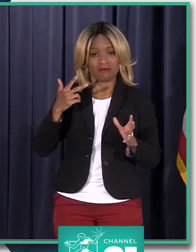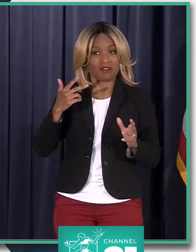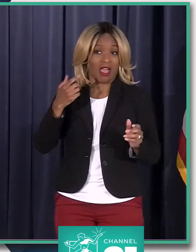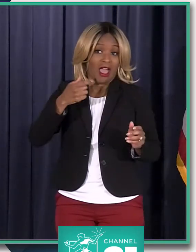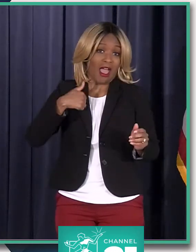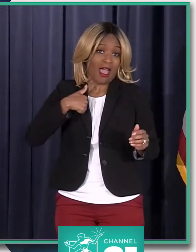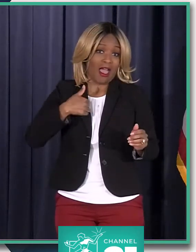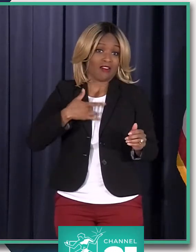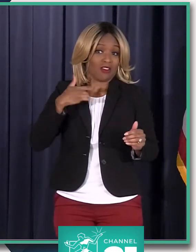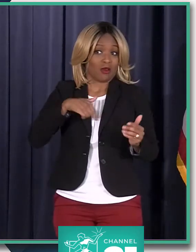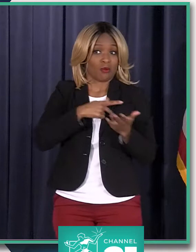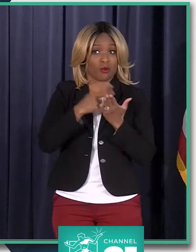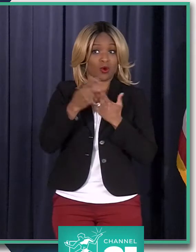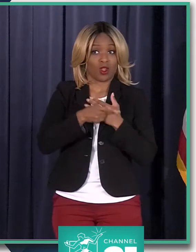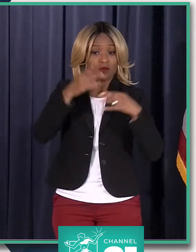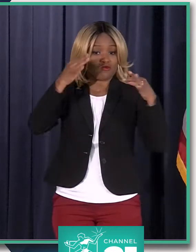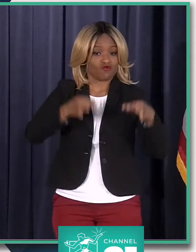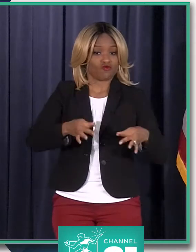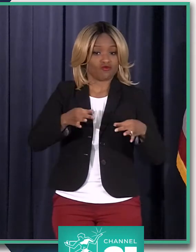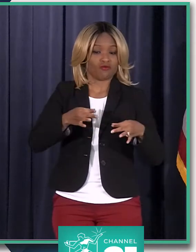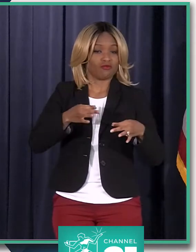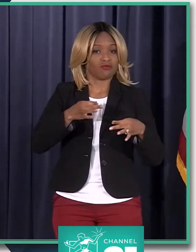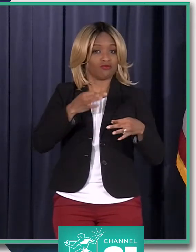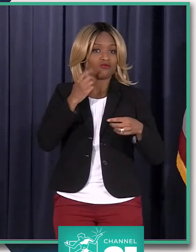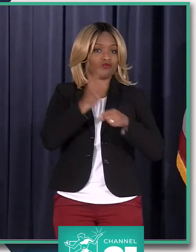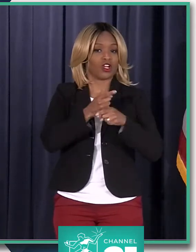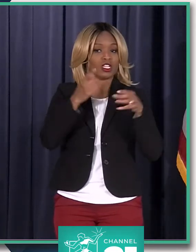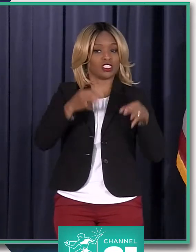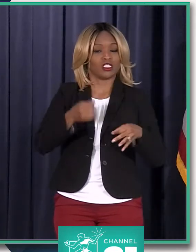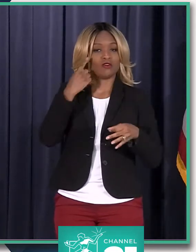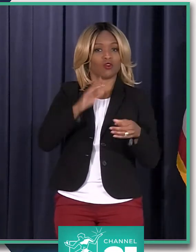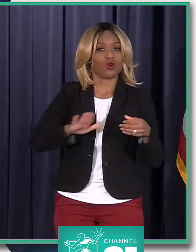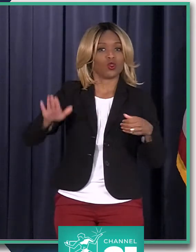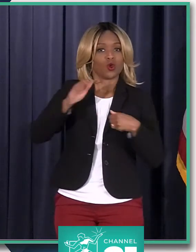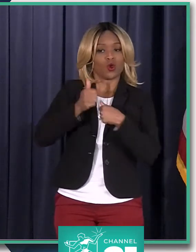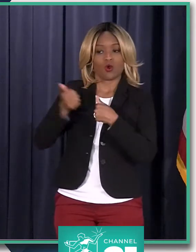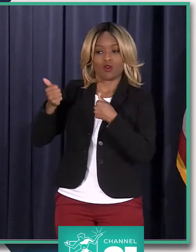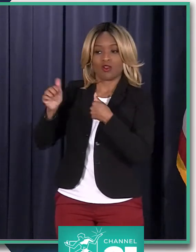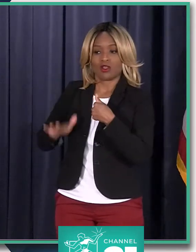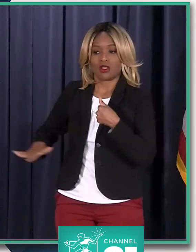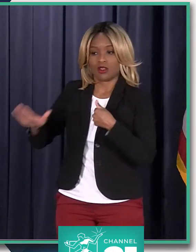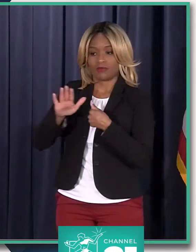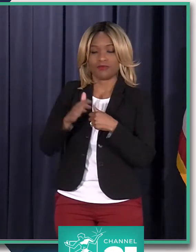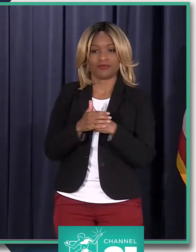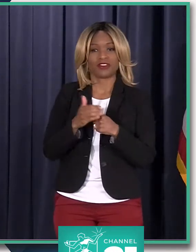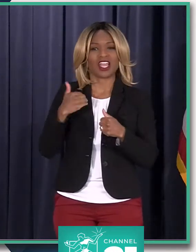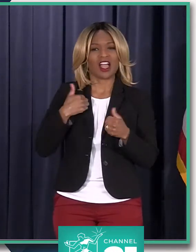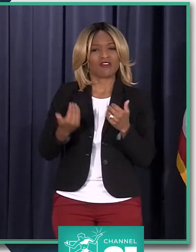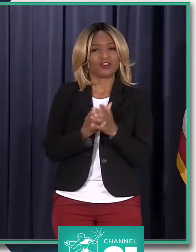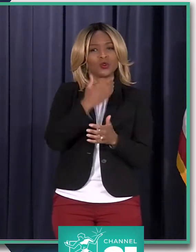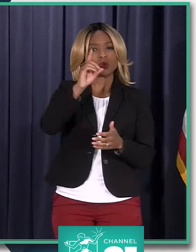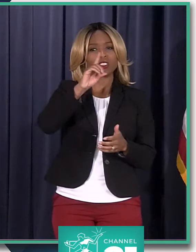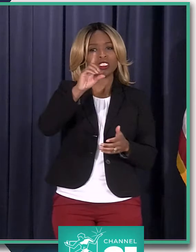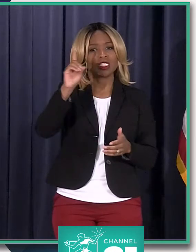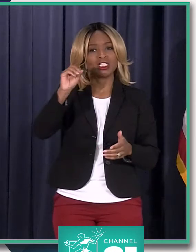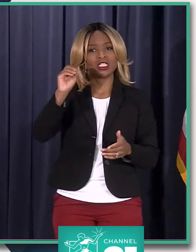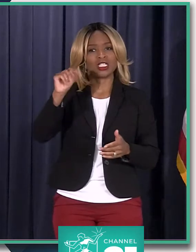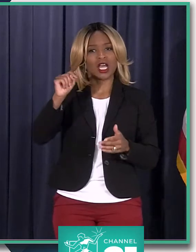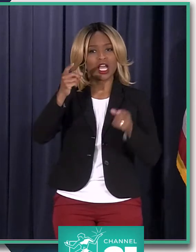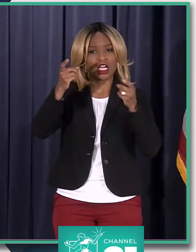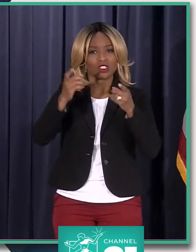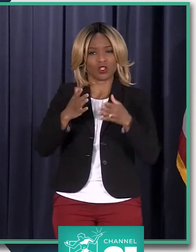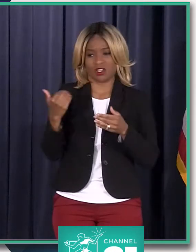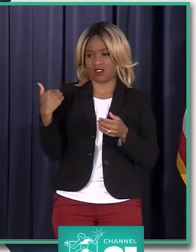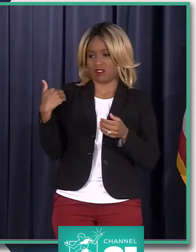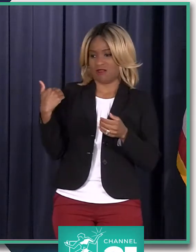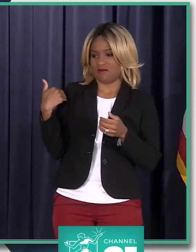At this point, you're going to get a real treat. We have a new DDOT director. We did a national search. Dan Dirks, our last director,